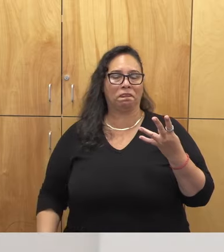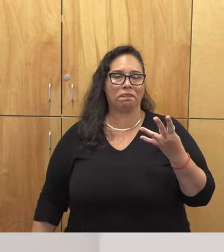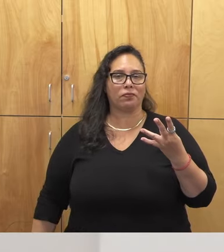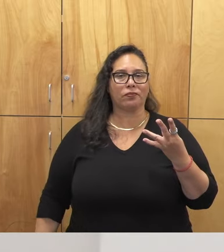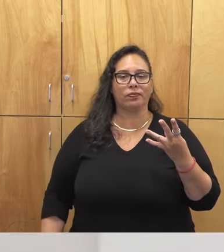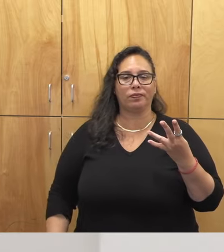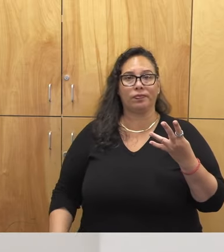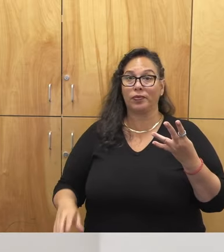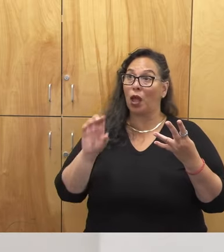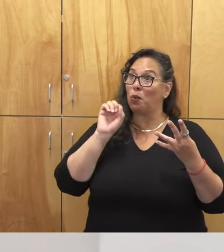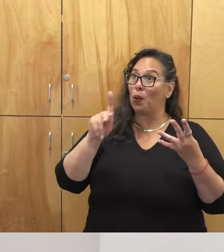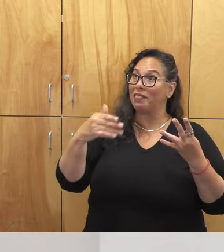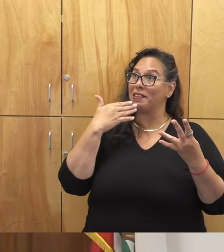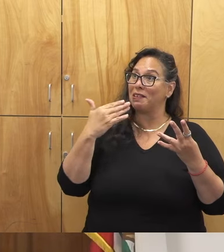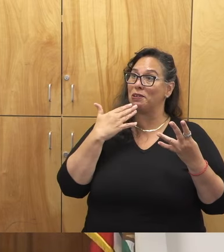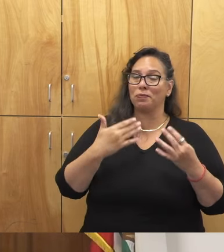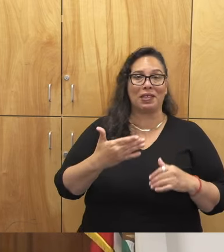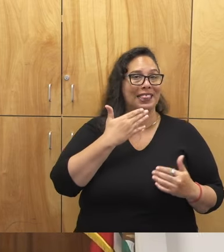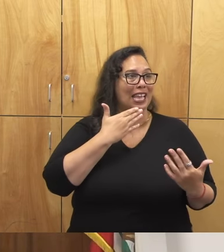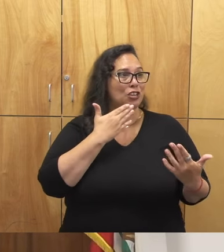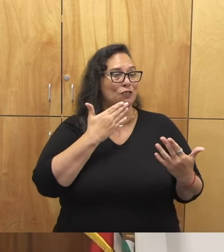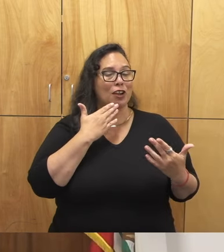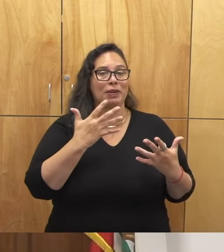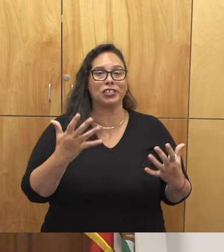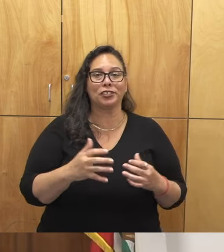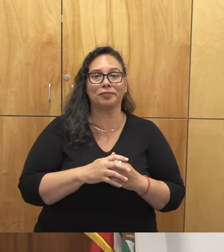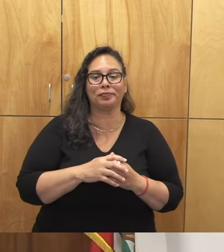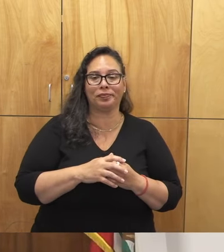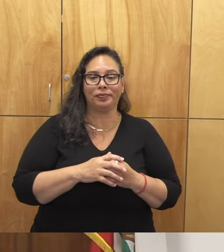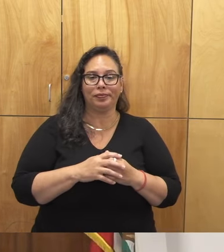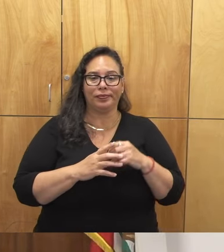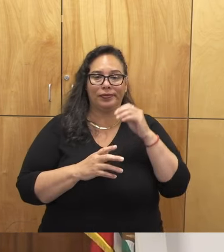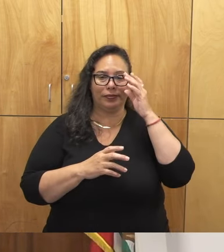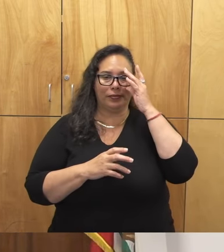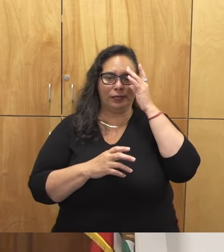Okay, thank you. Thank you. Thank you very much.